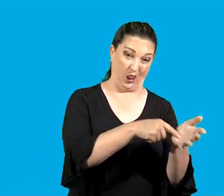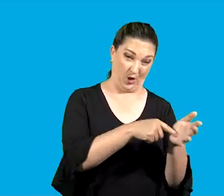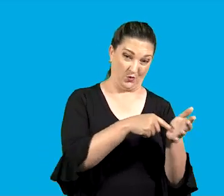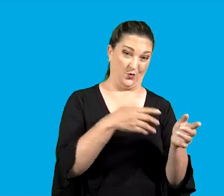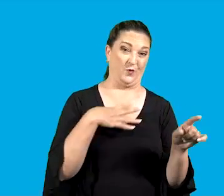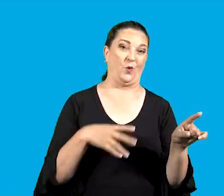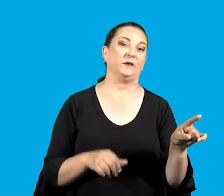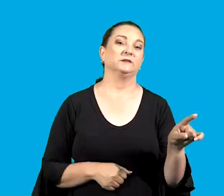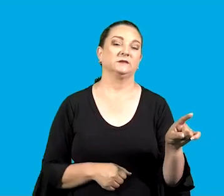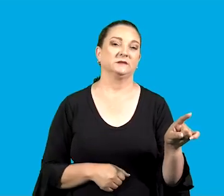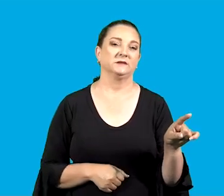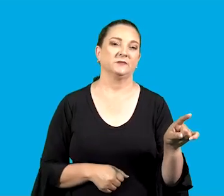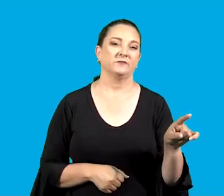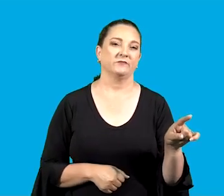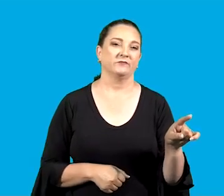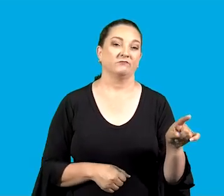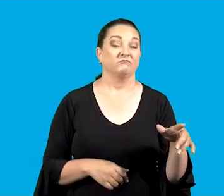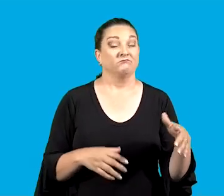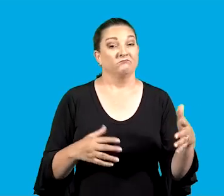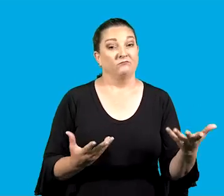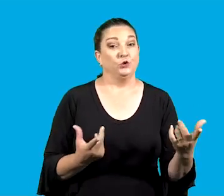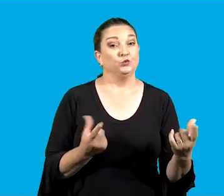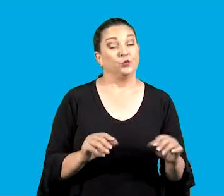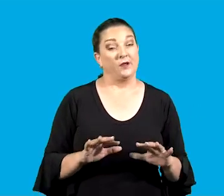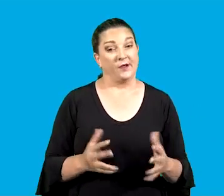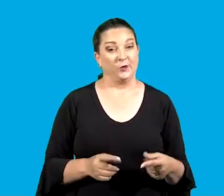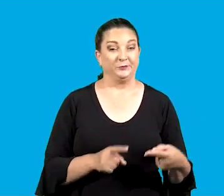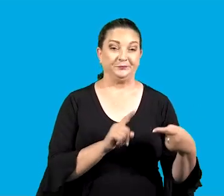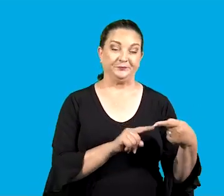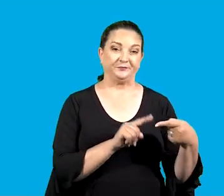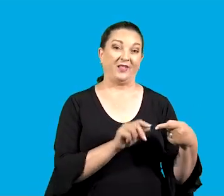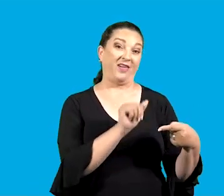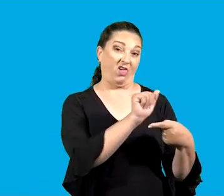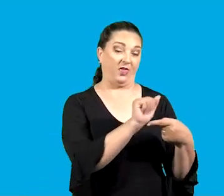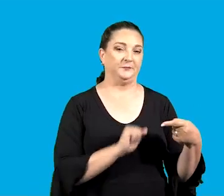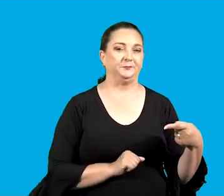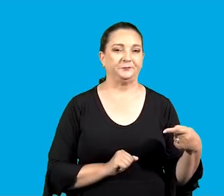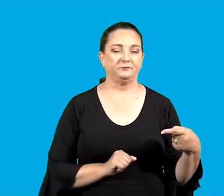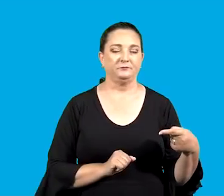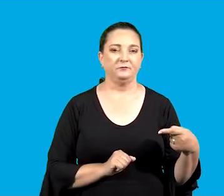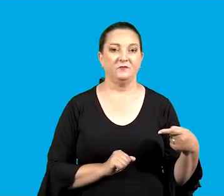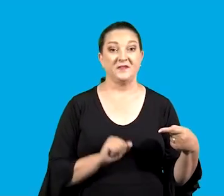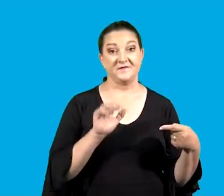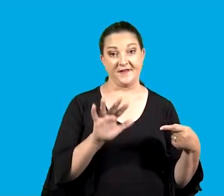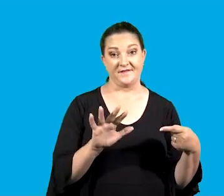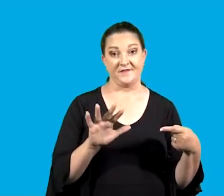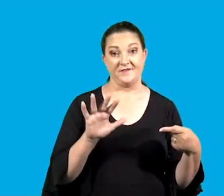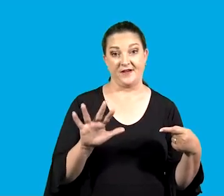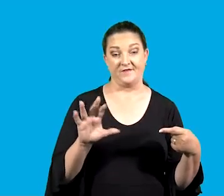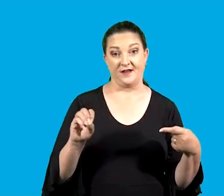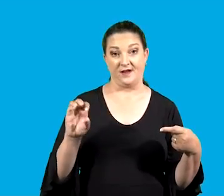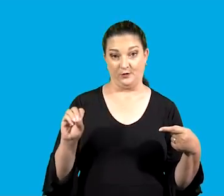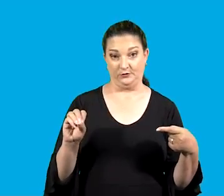now, I'm going to show you 2 options. Option A, you simply say your